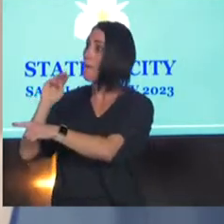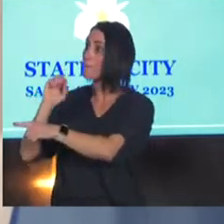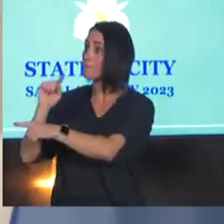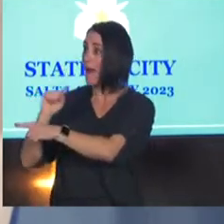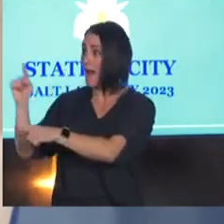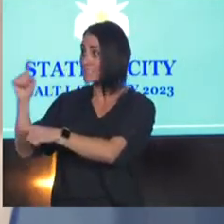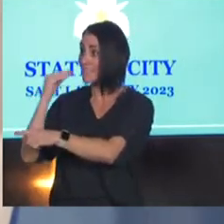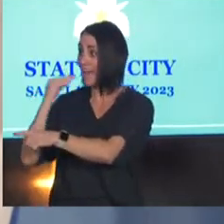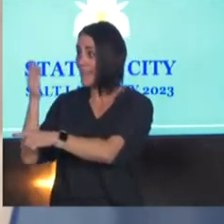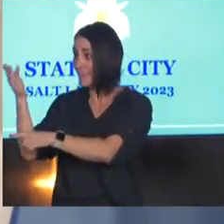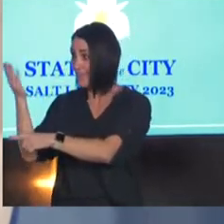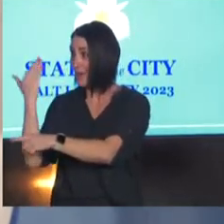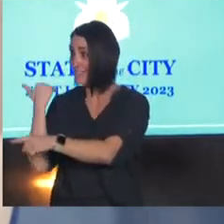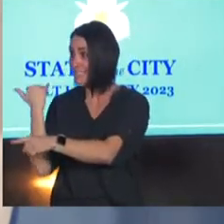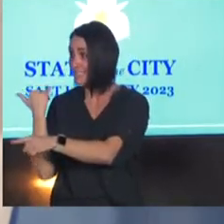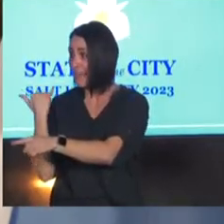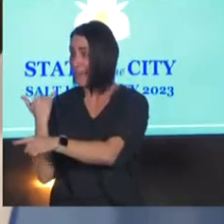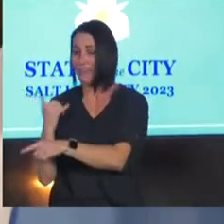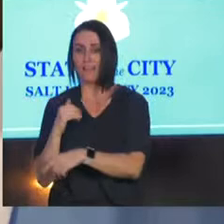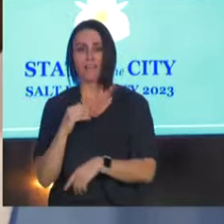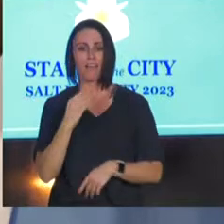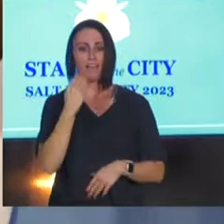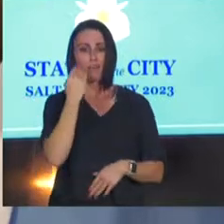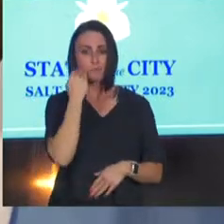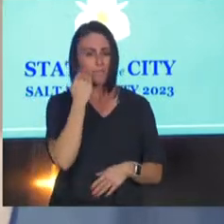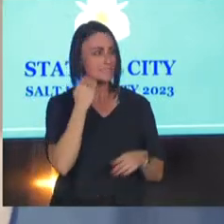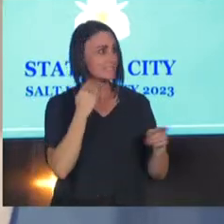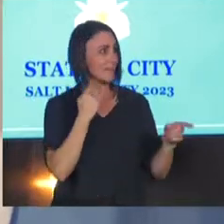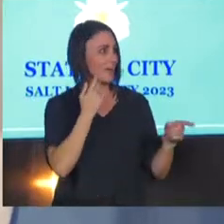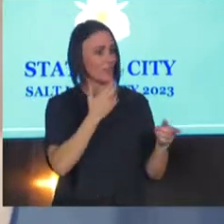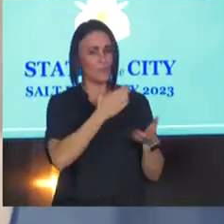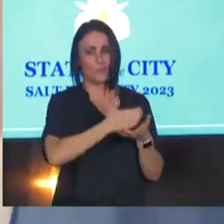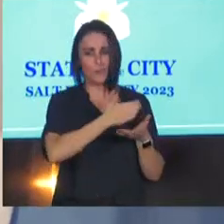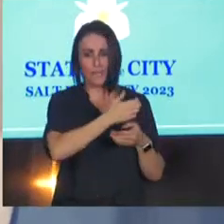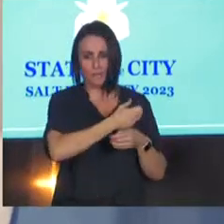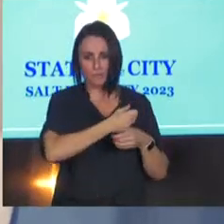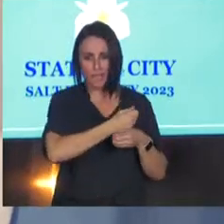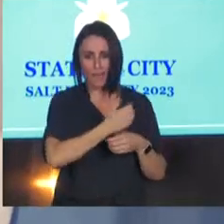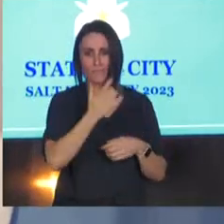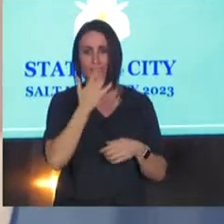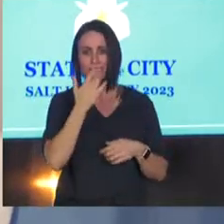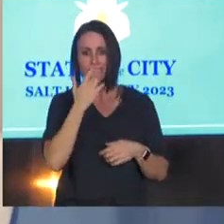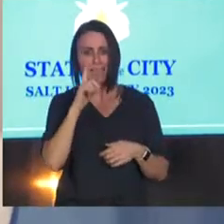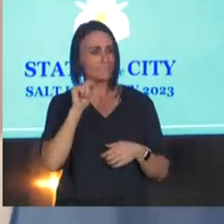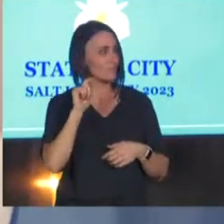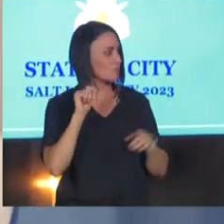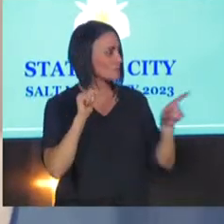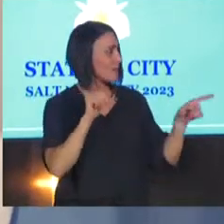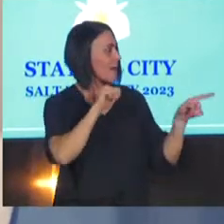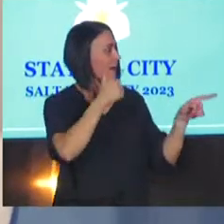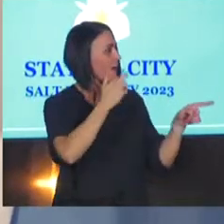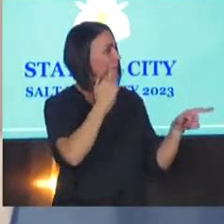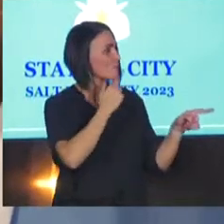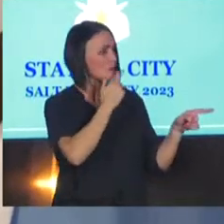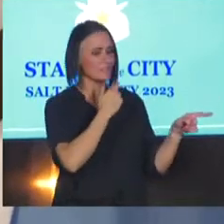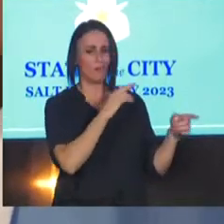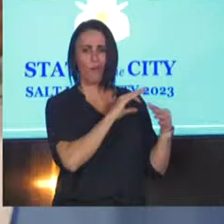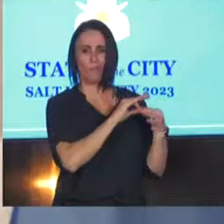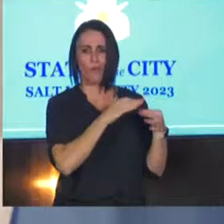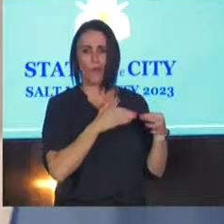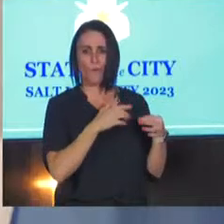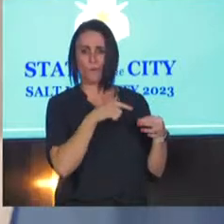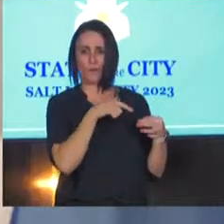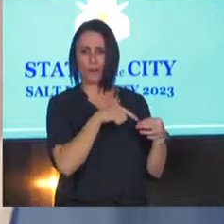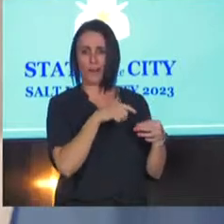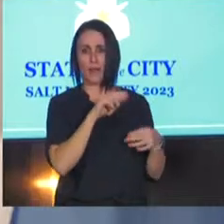tonight, to with their artisan pizza, to 3 Cups Coffee. We've got Taste of Louisiana here, our owner of this